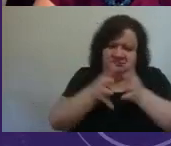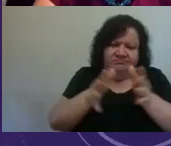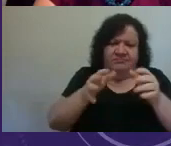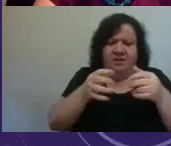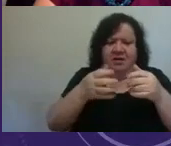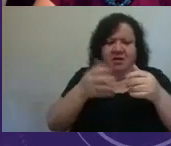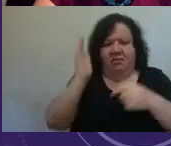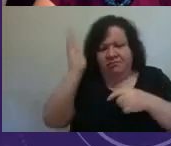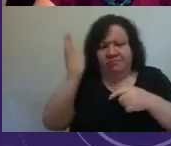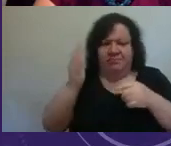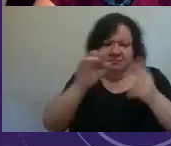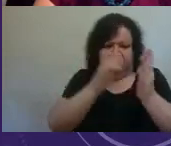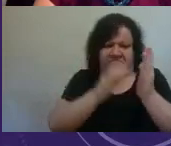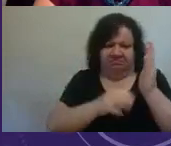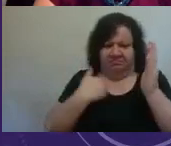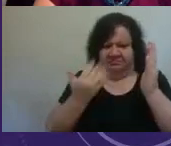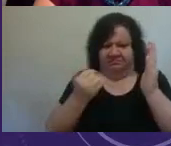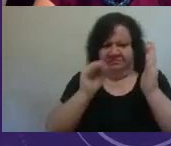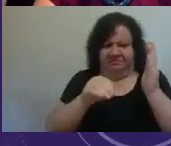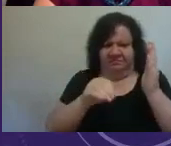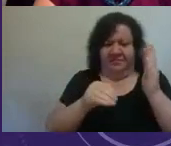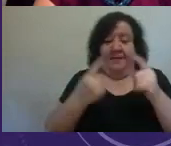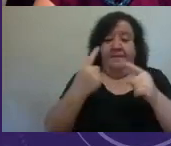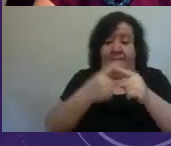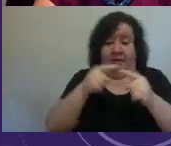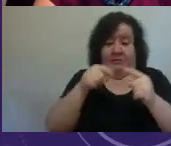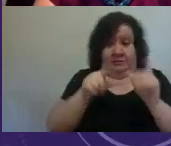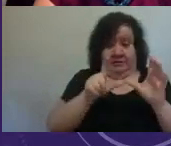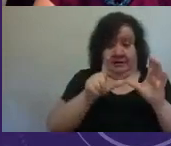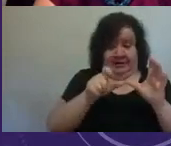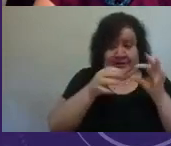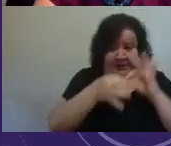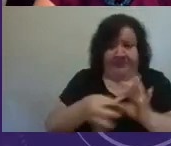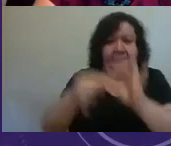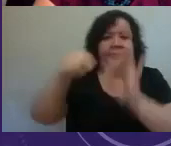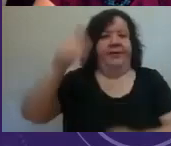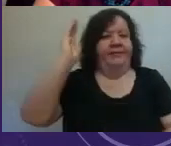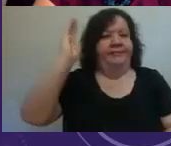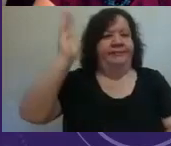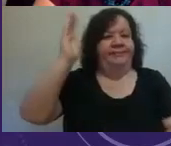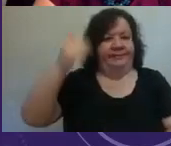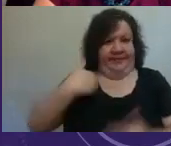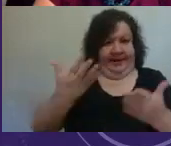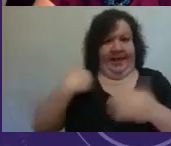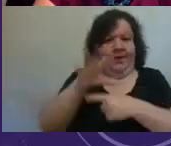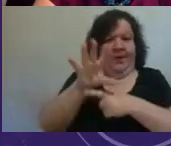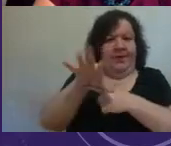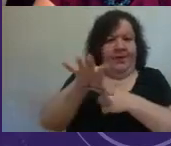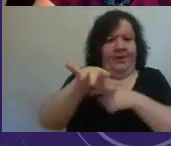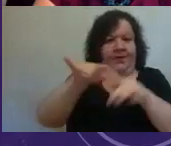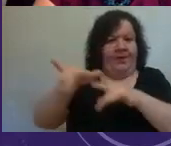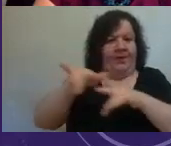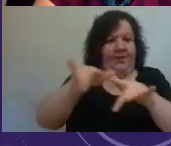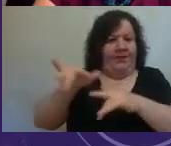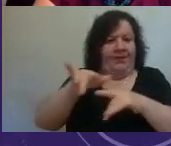this presentation, to this video. And then third, I will add the PowerPoint slides, and I will